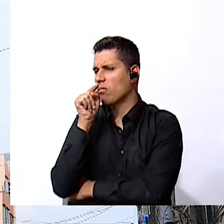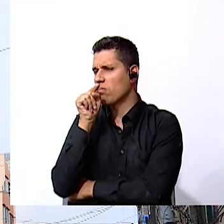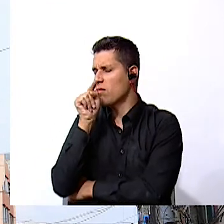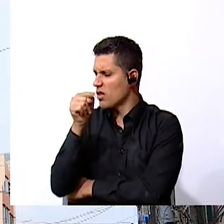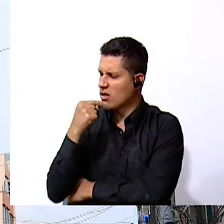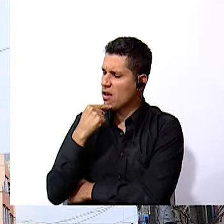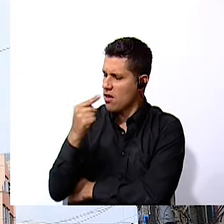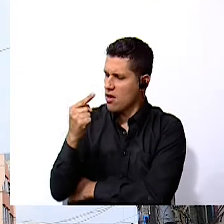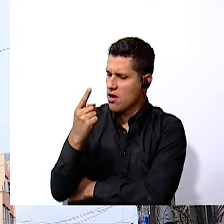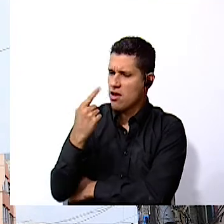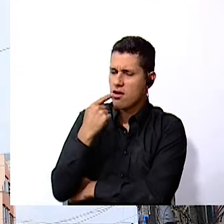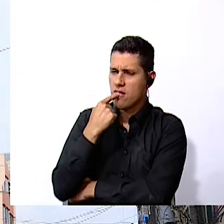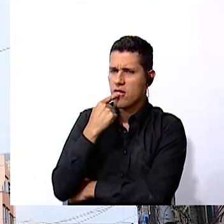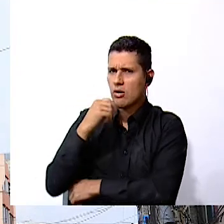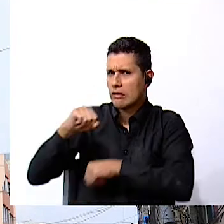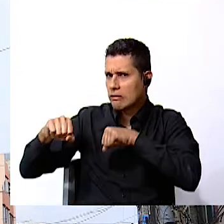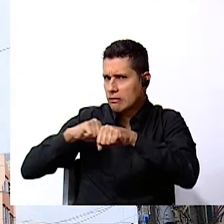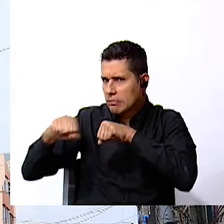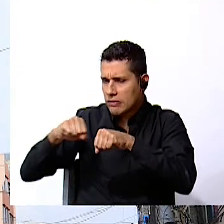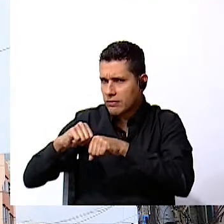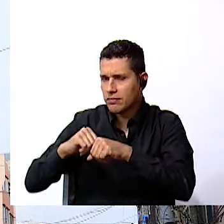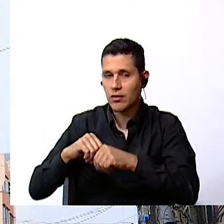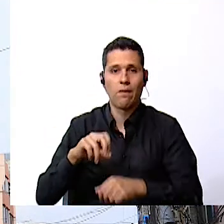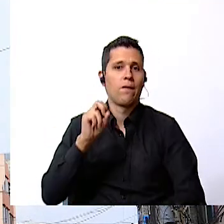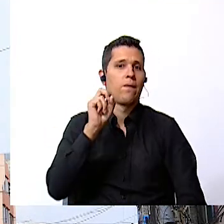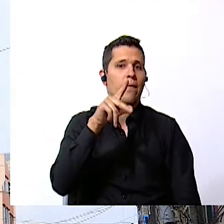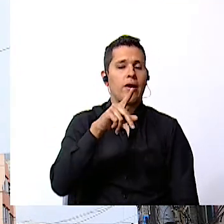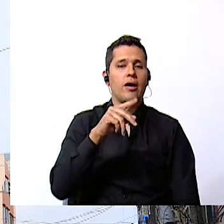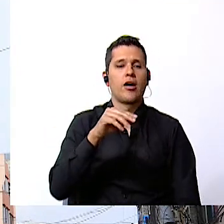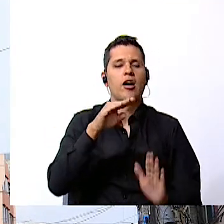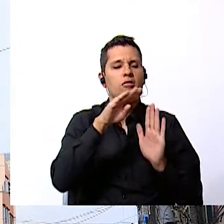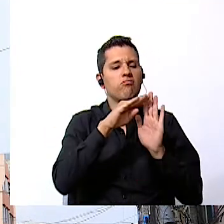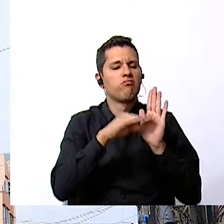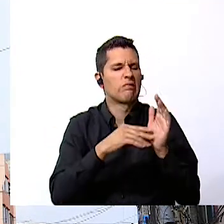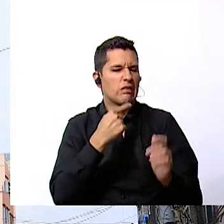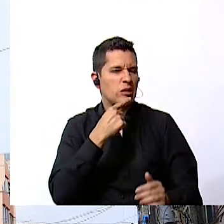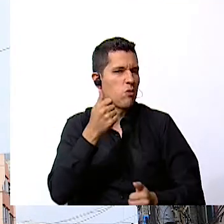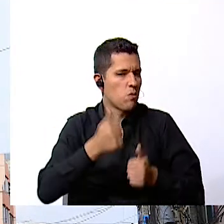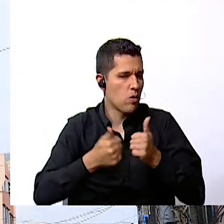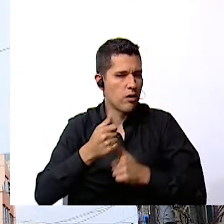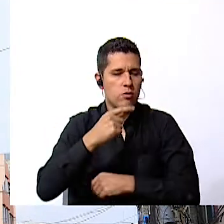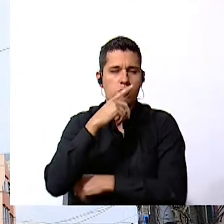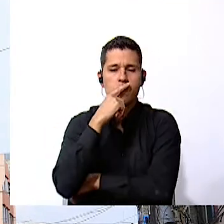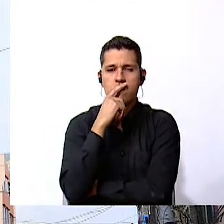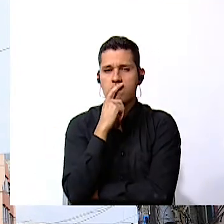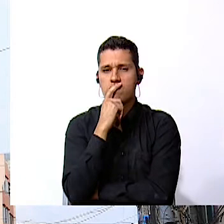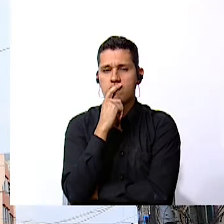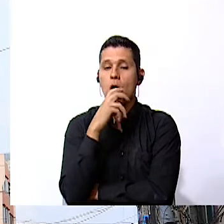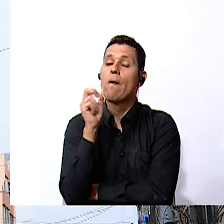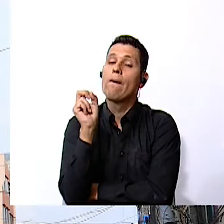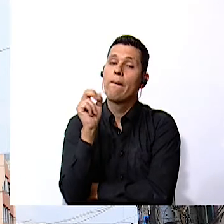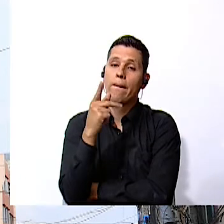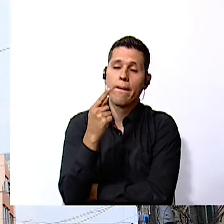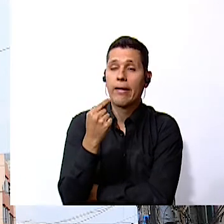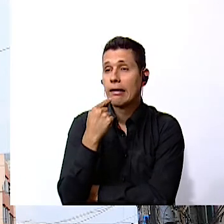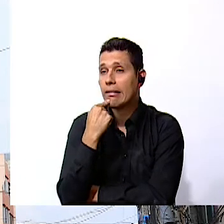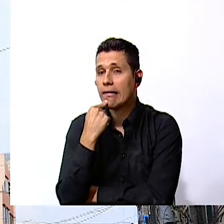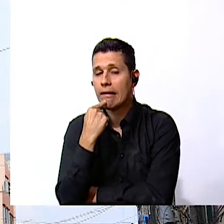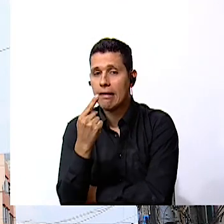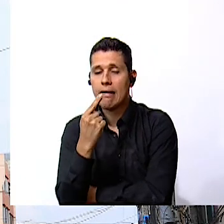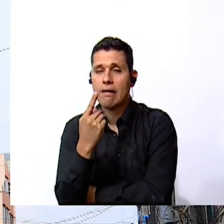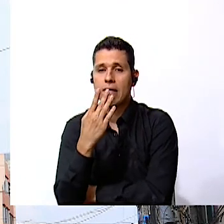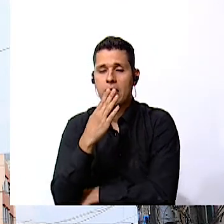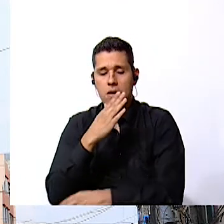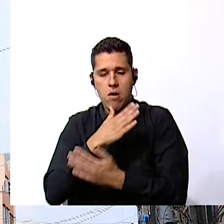earthquake. Yeah, and what kind of instructions she mentioned? Well, she said something